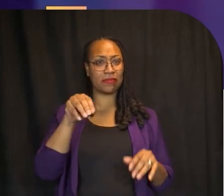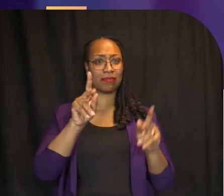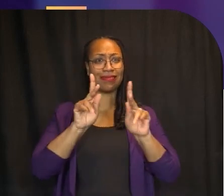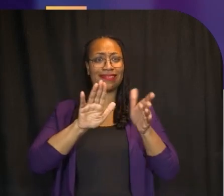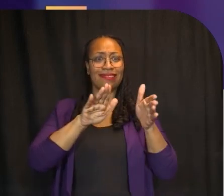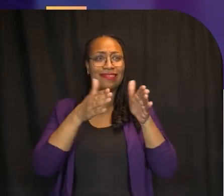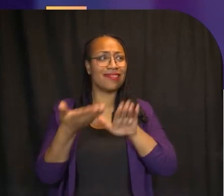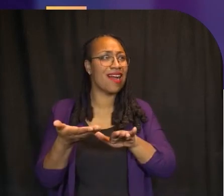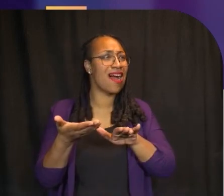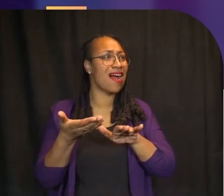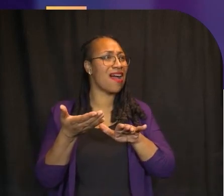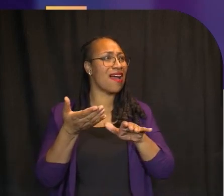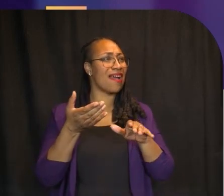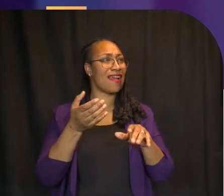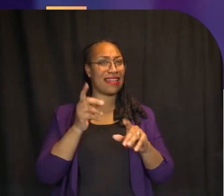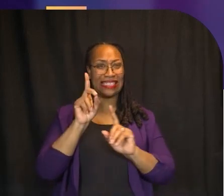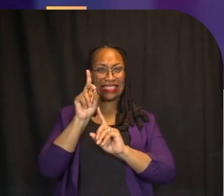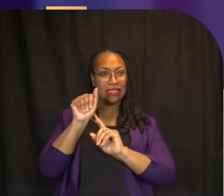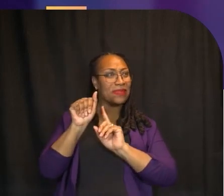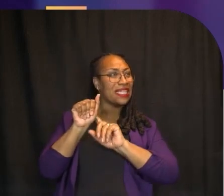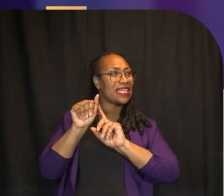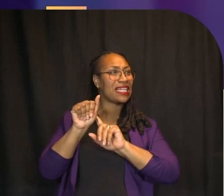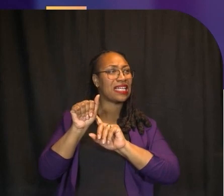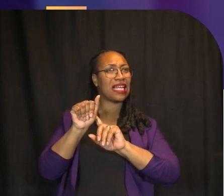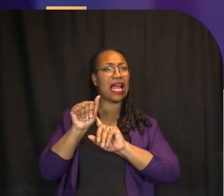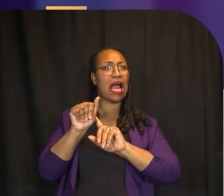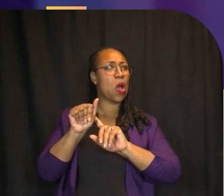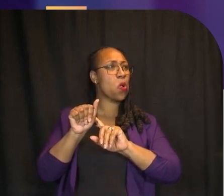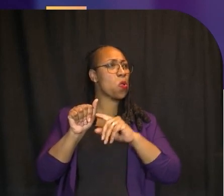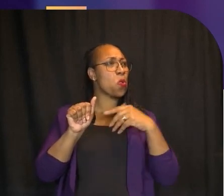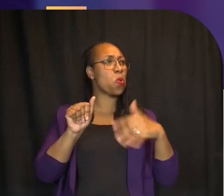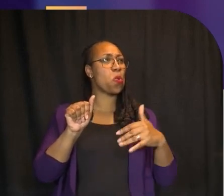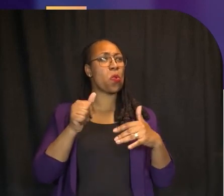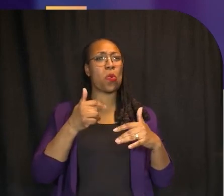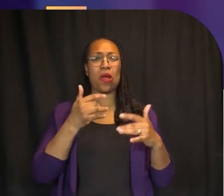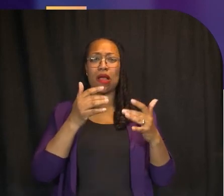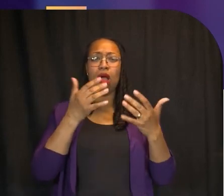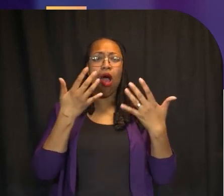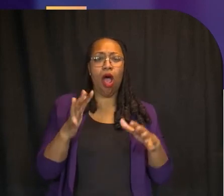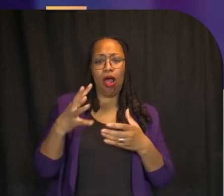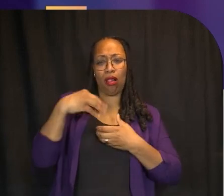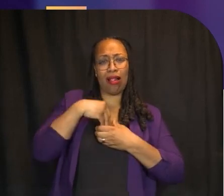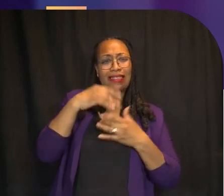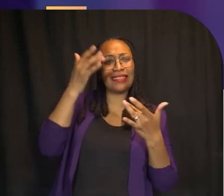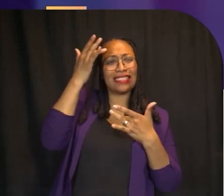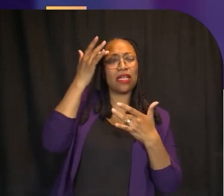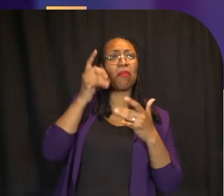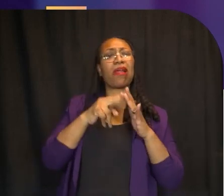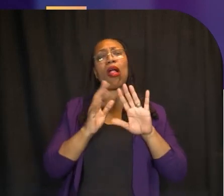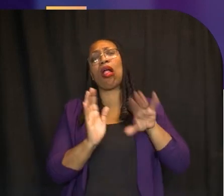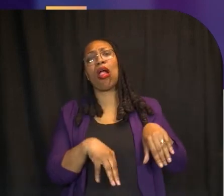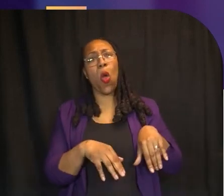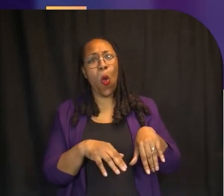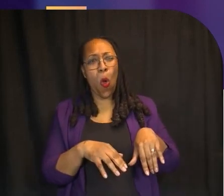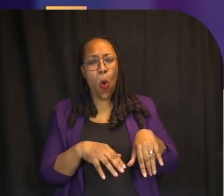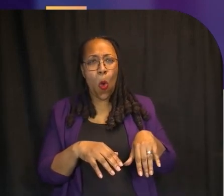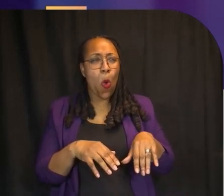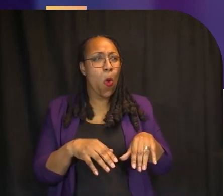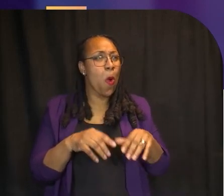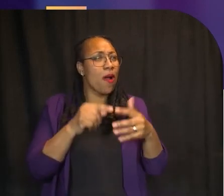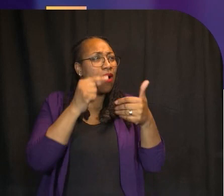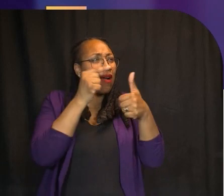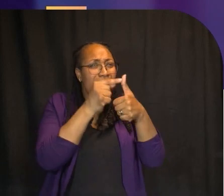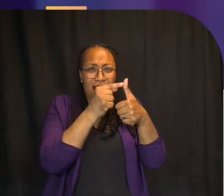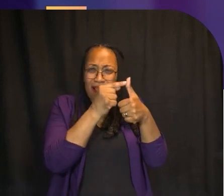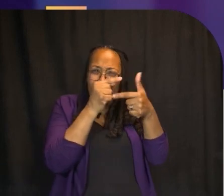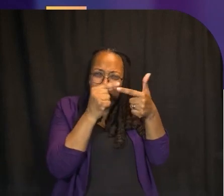because they were unwell to begin with, AAPD took a different and courageous approach, working with partners and advocates to declare